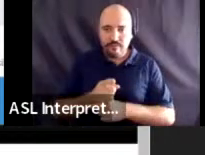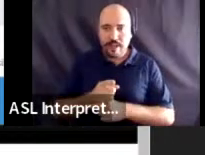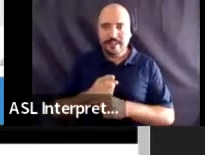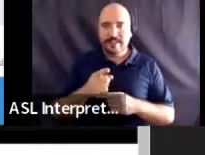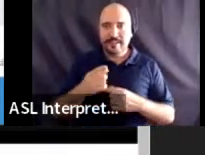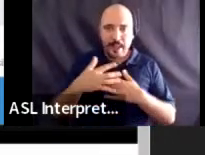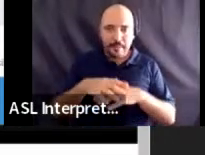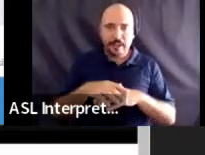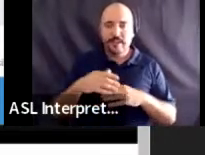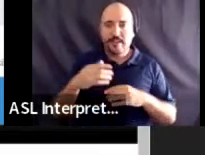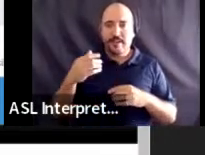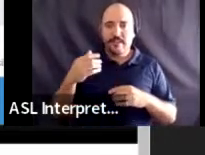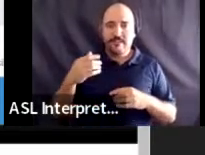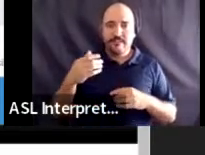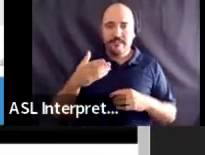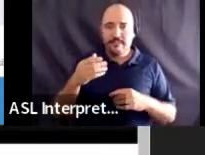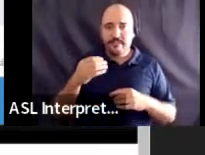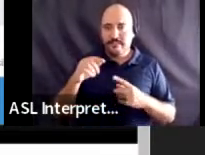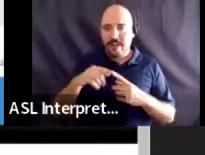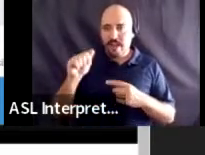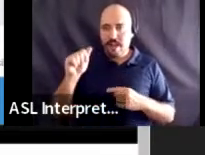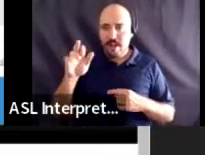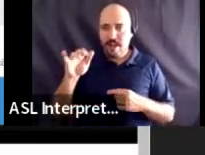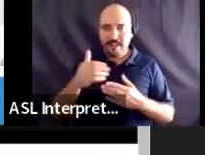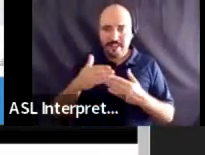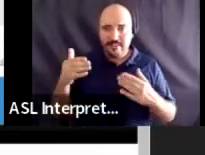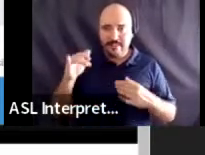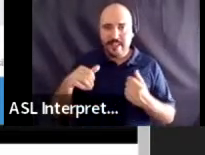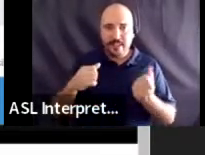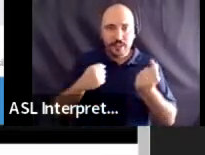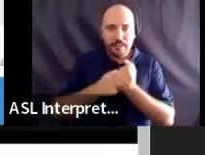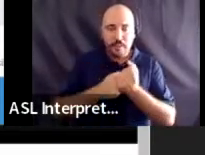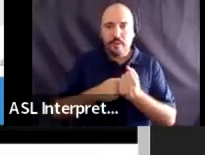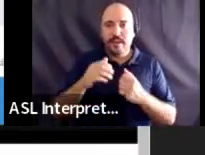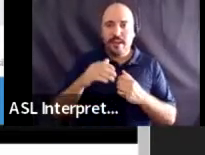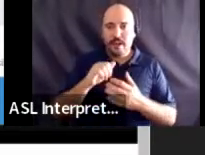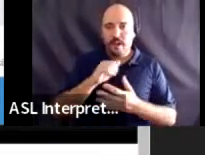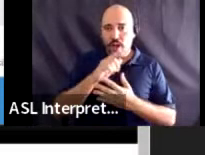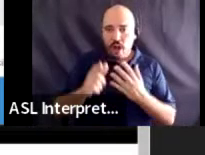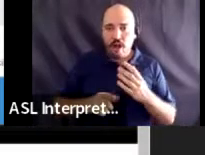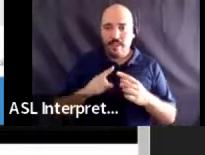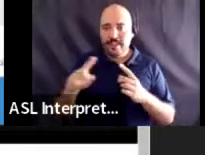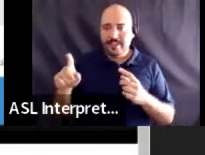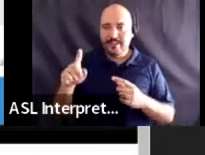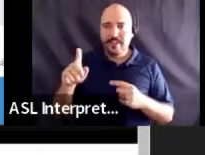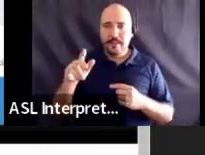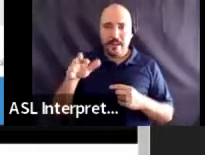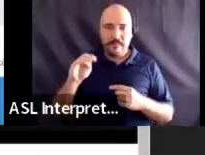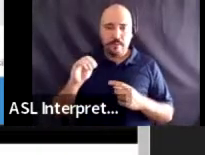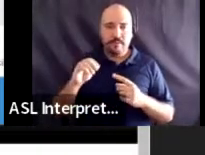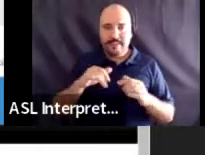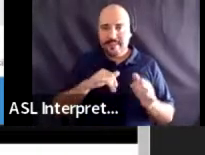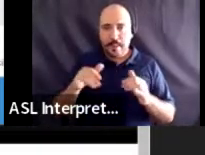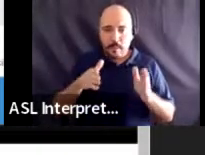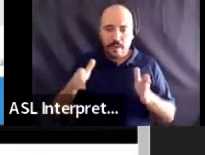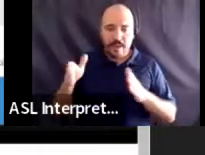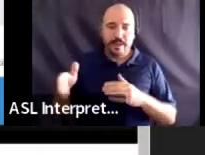of ARIA stuff that's supported on all the platforms in the same way, and that's